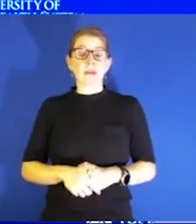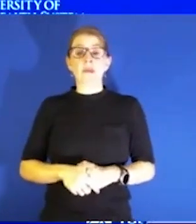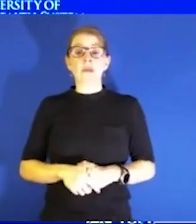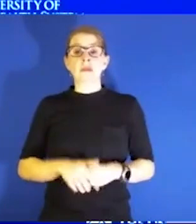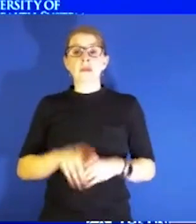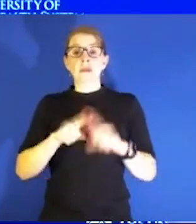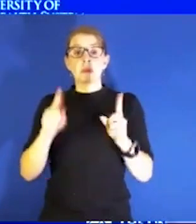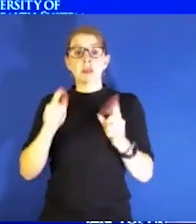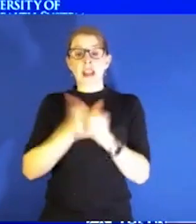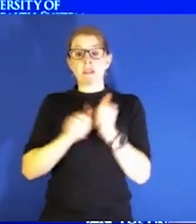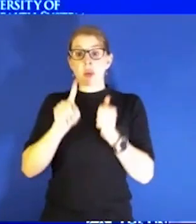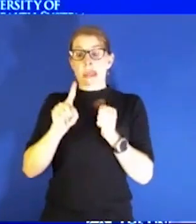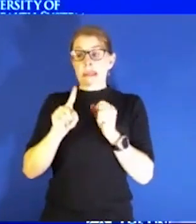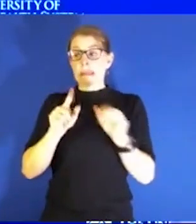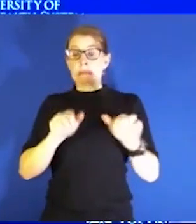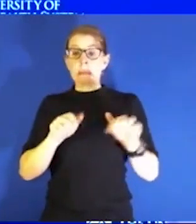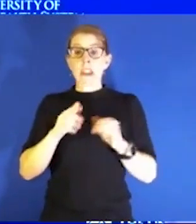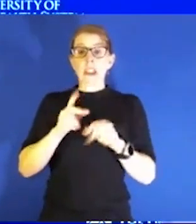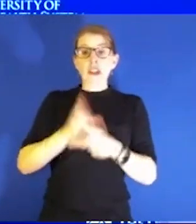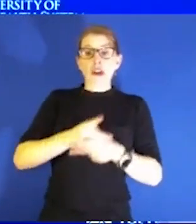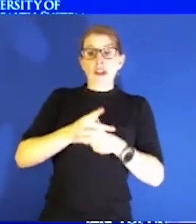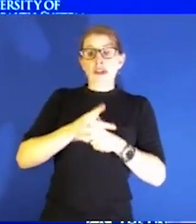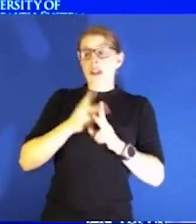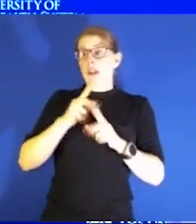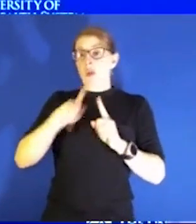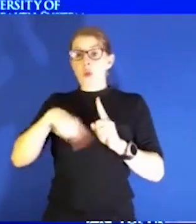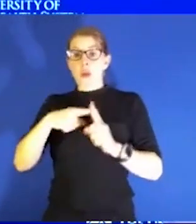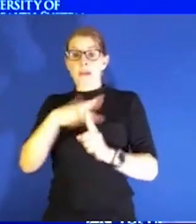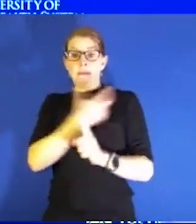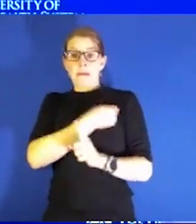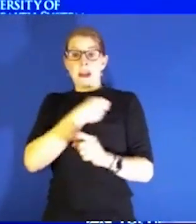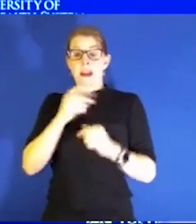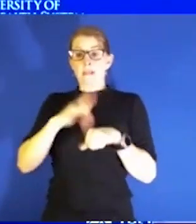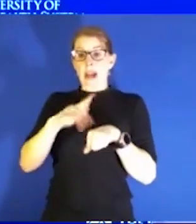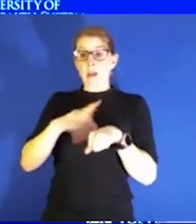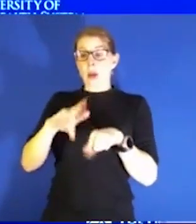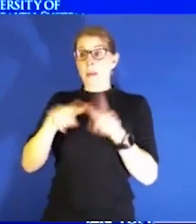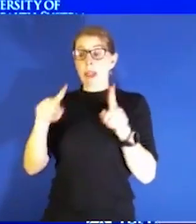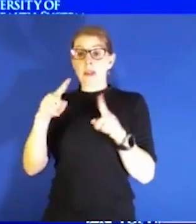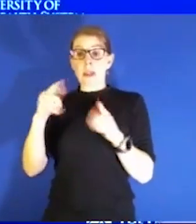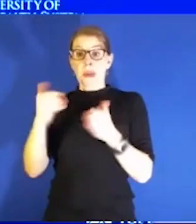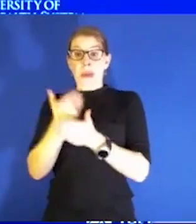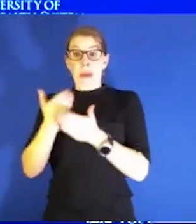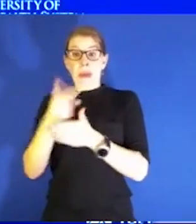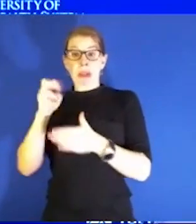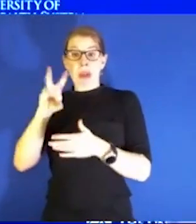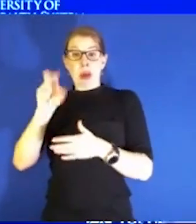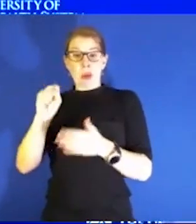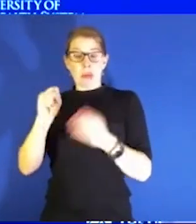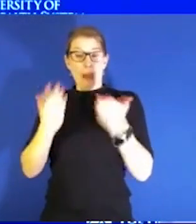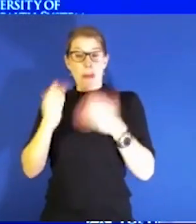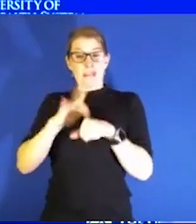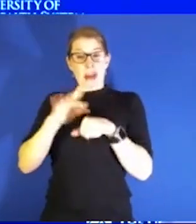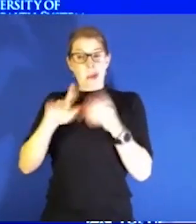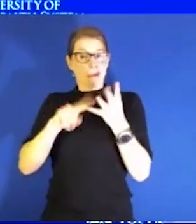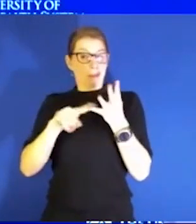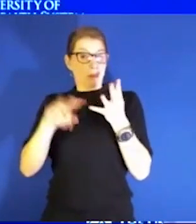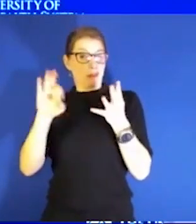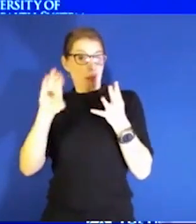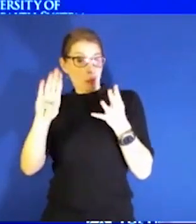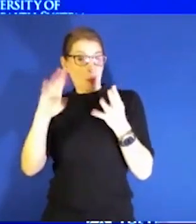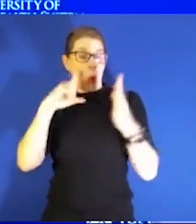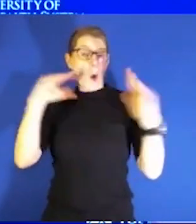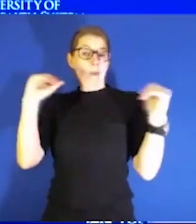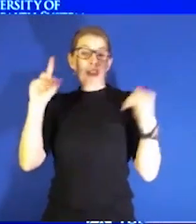in saying when the vaccine will be available, and now this latest news that it might be available at the end of February. Hopefully there will be some data coming out